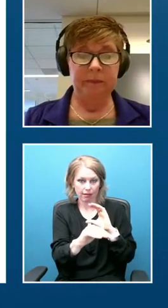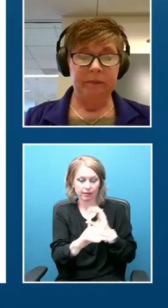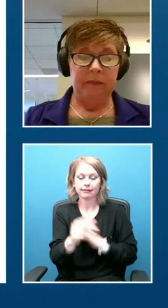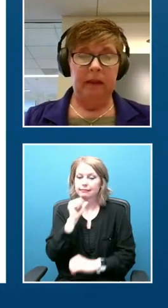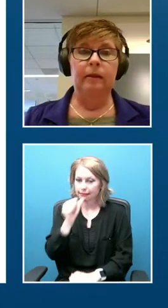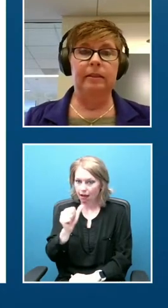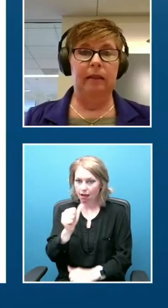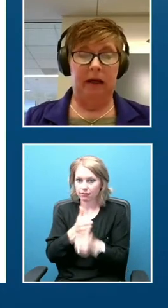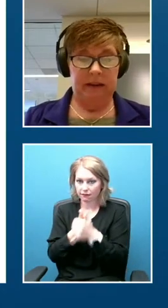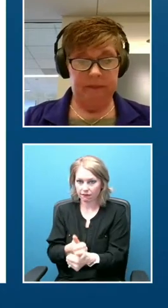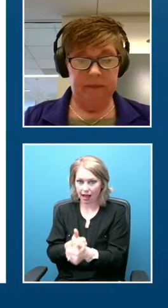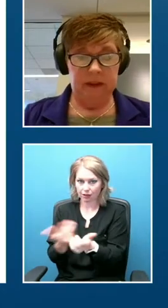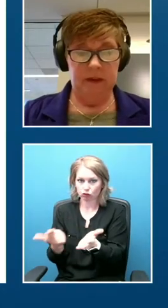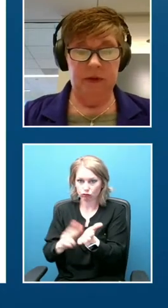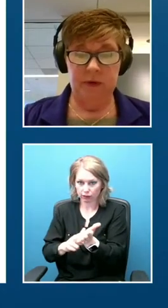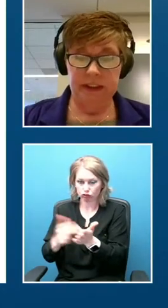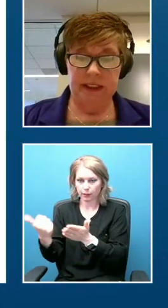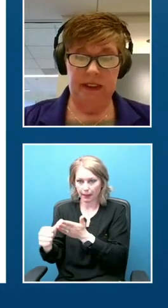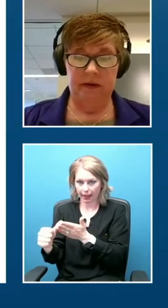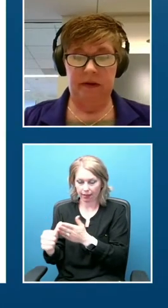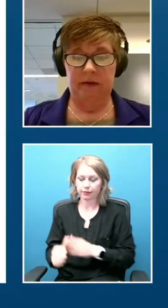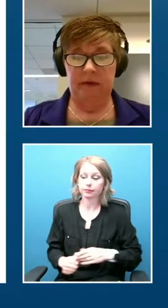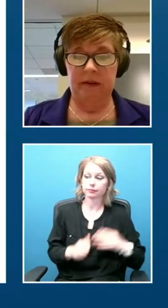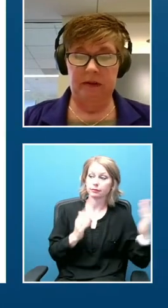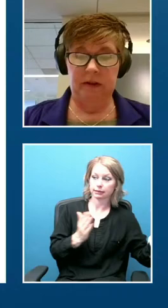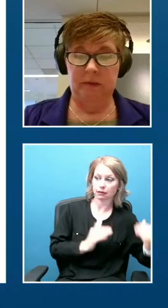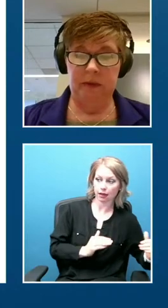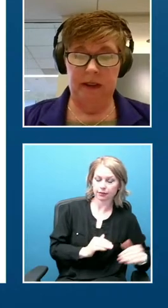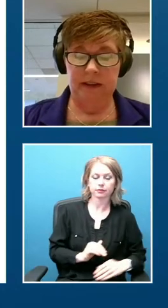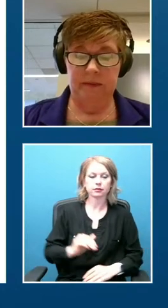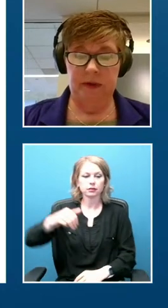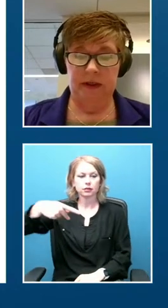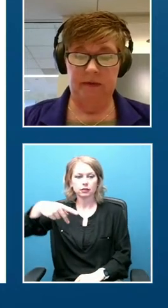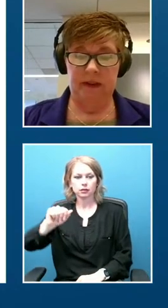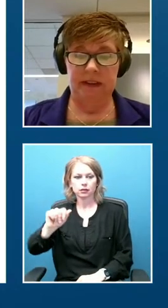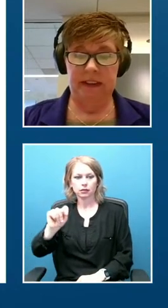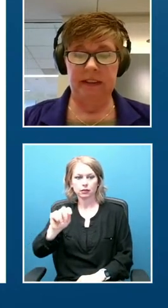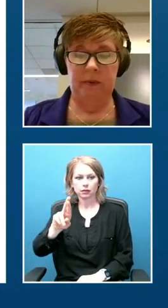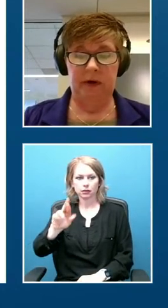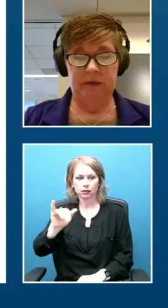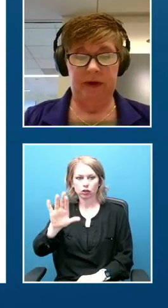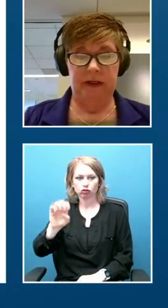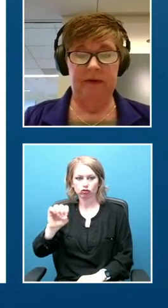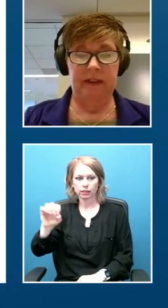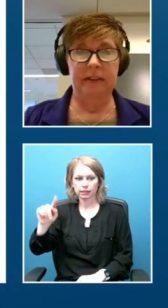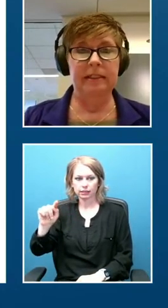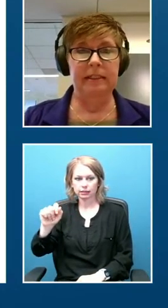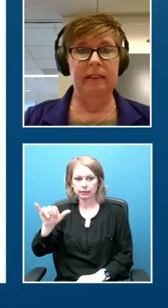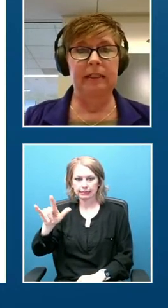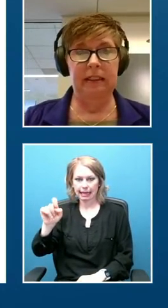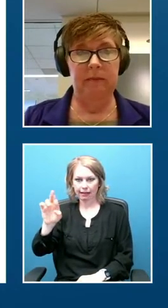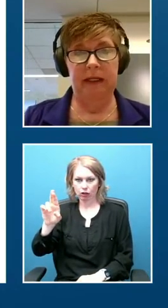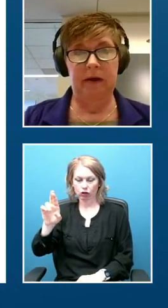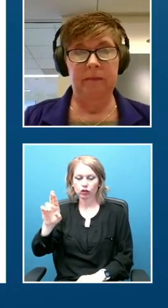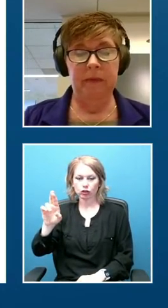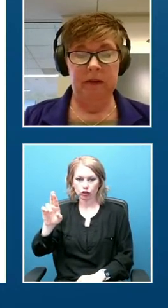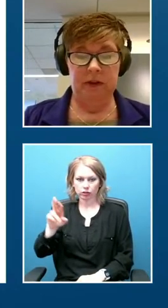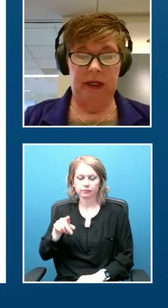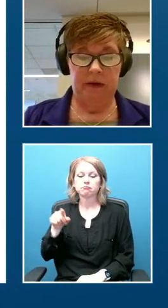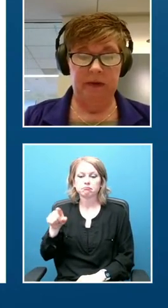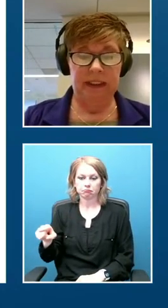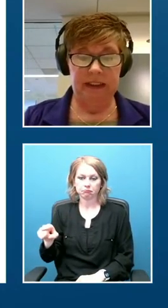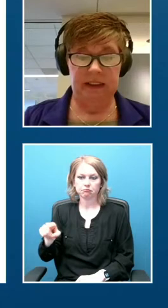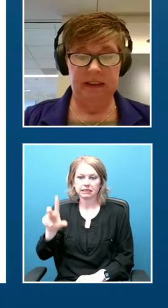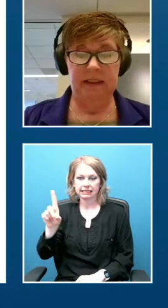mail. Slide. Patrice Taylor of the DNC Party of Affairs sent an email